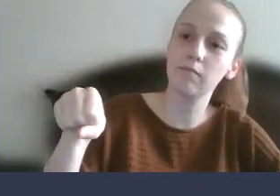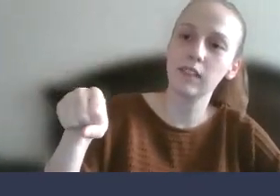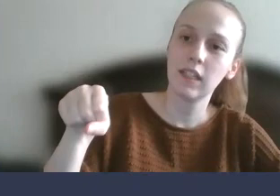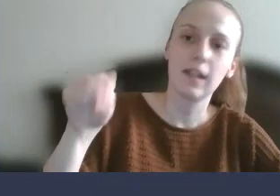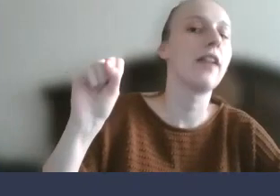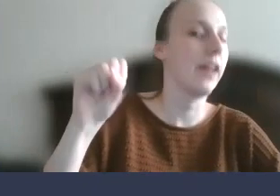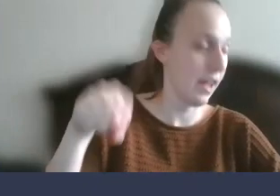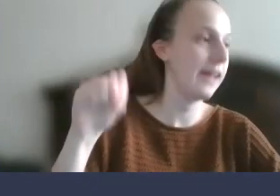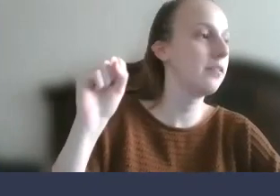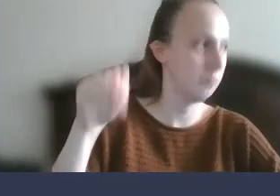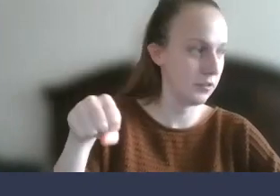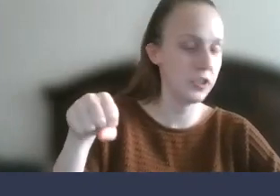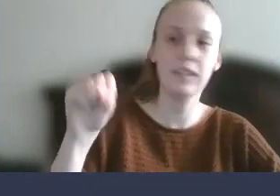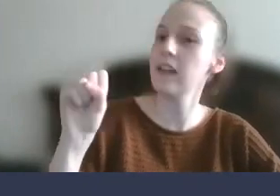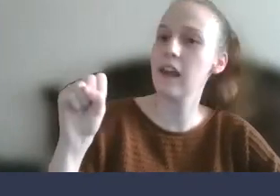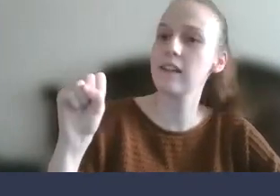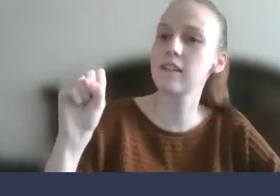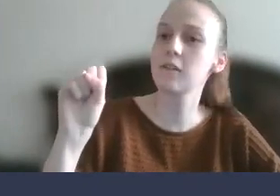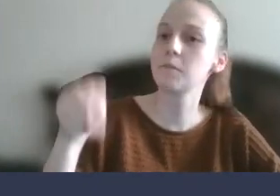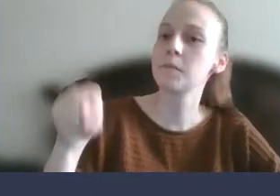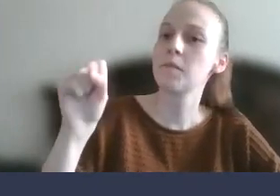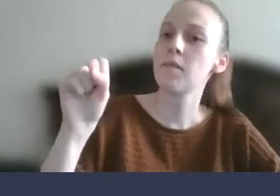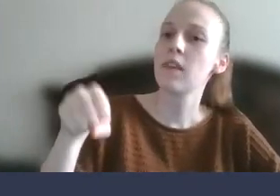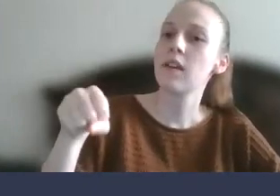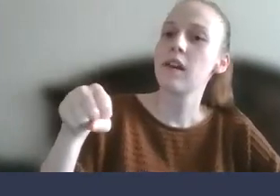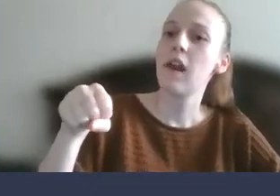it, kind of like a head. You're just saying yes.